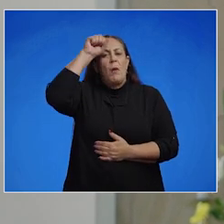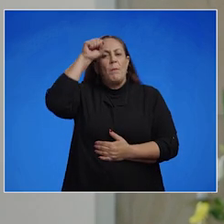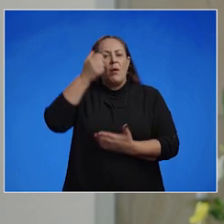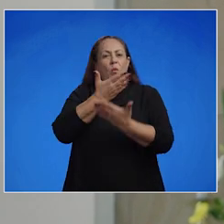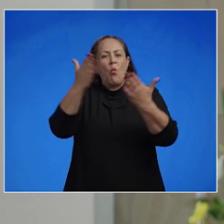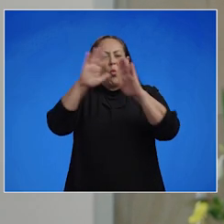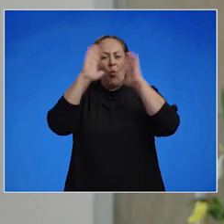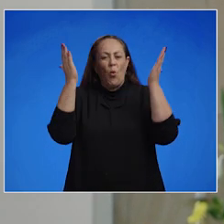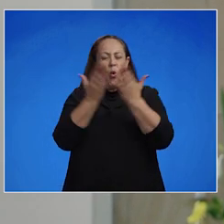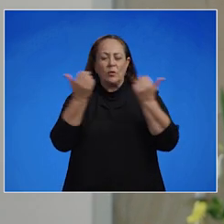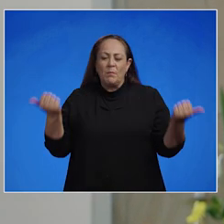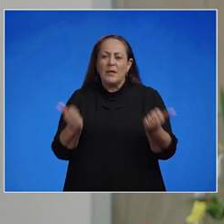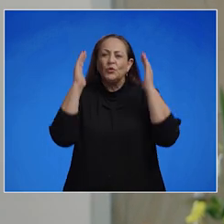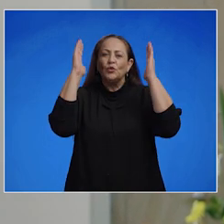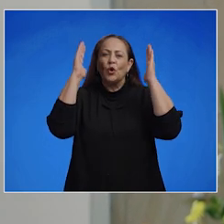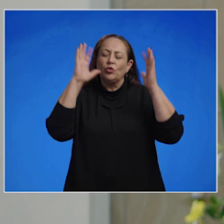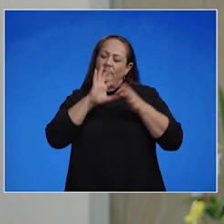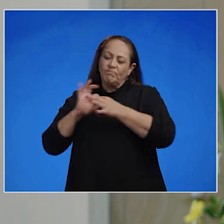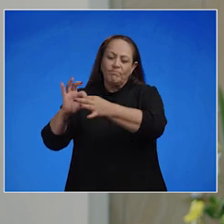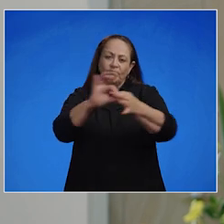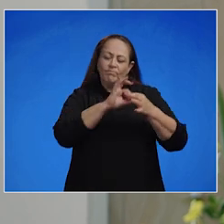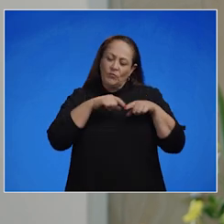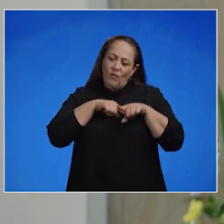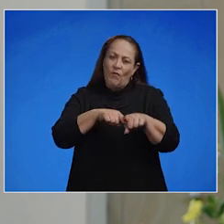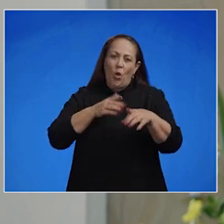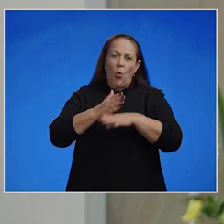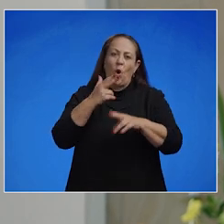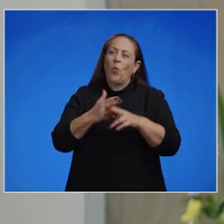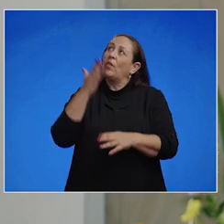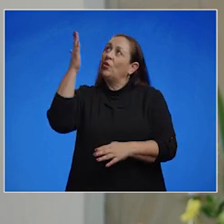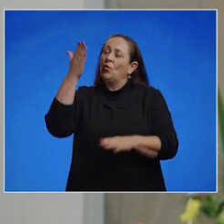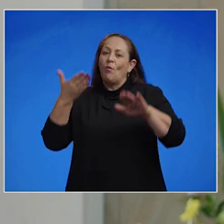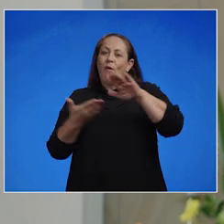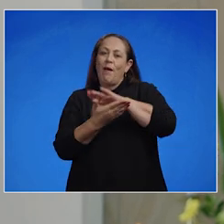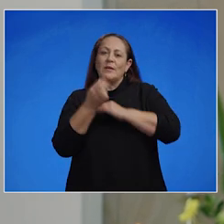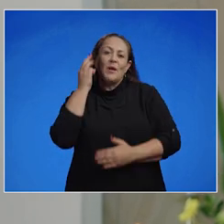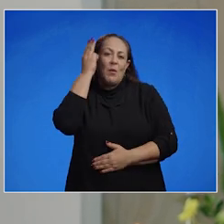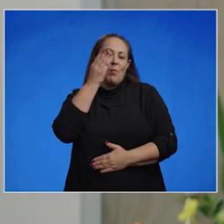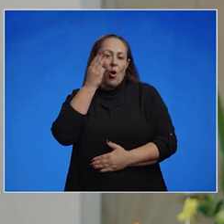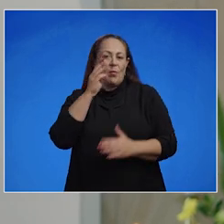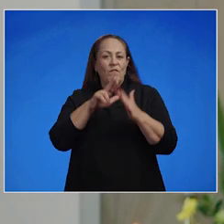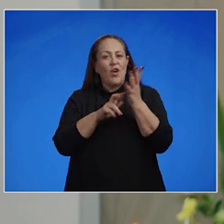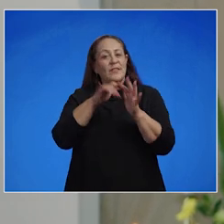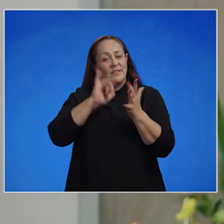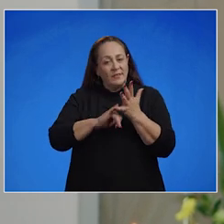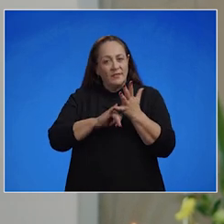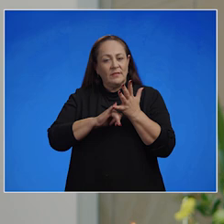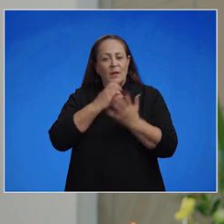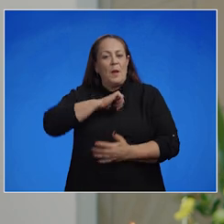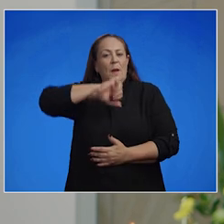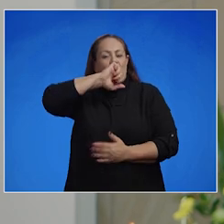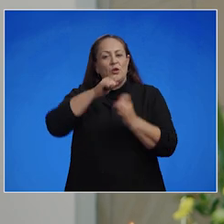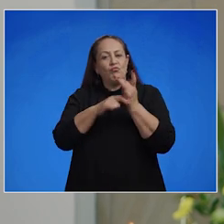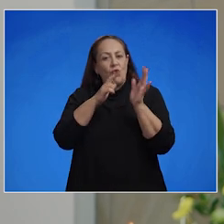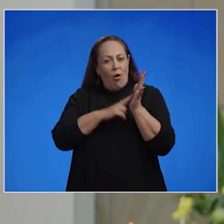your church spread throughout the world and bring her to the fullness of charity, together with Francis our Pope and Brian